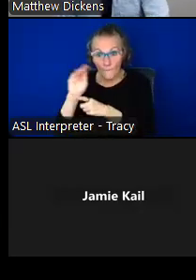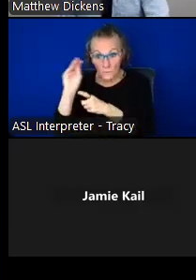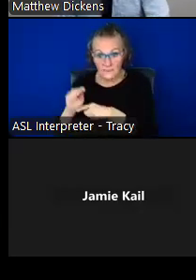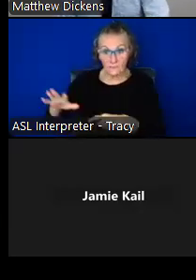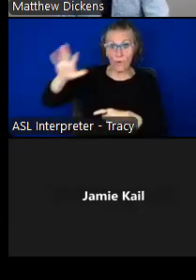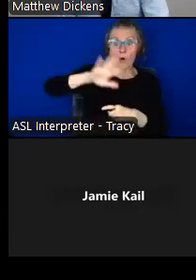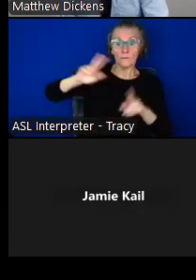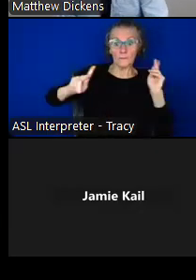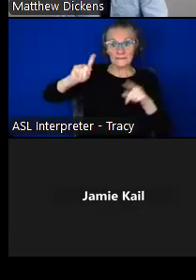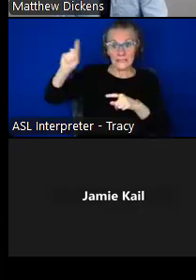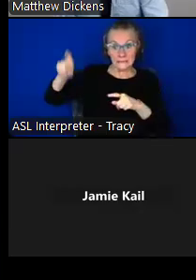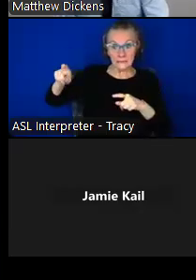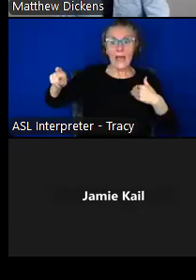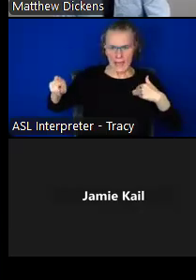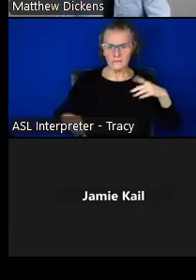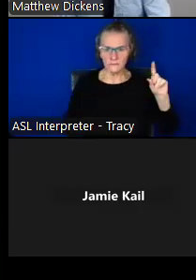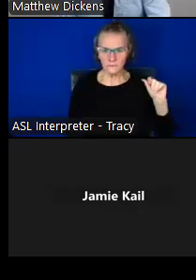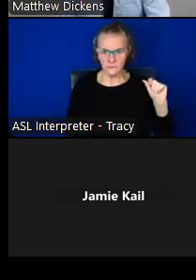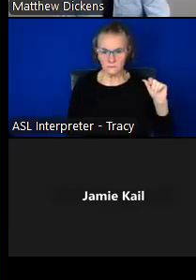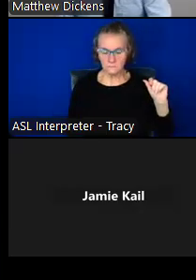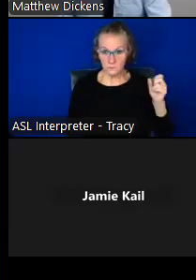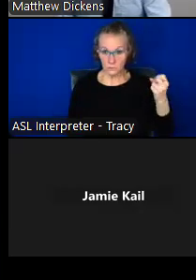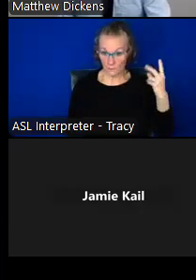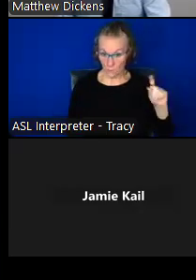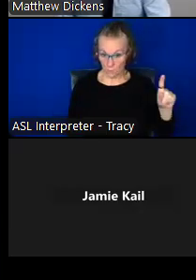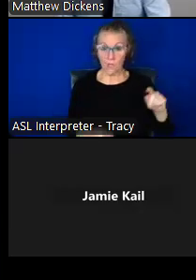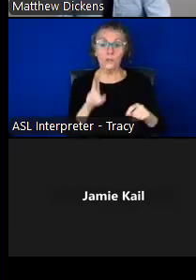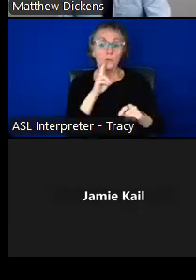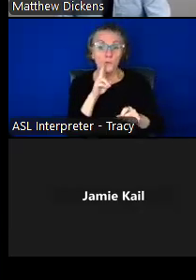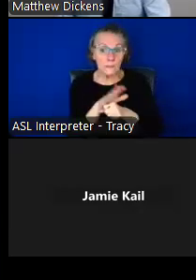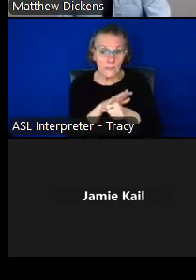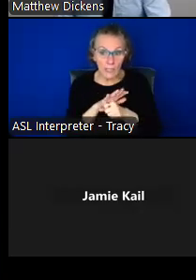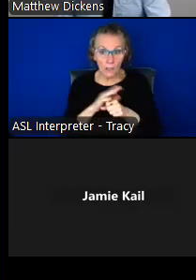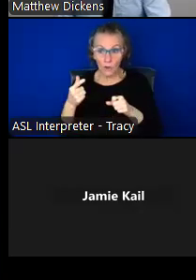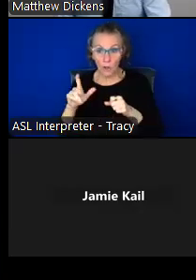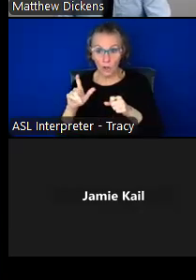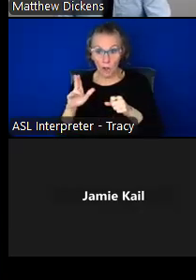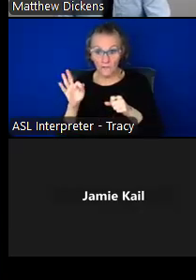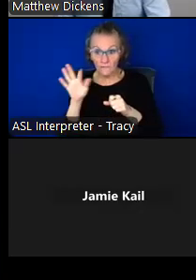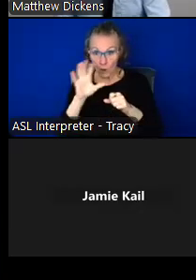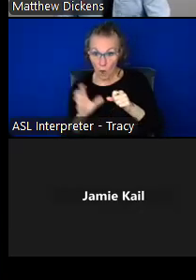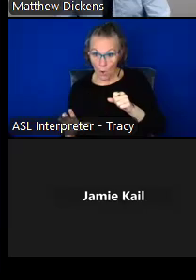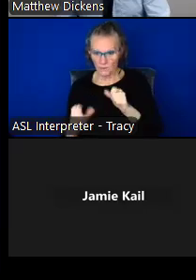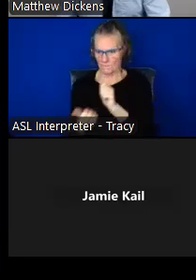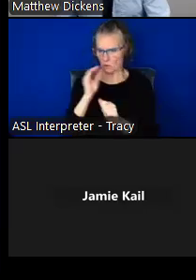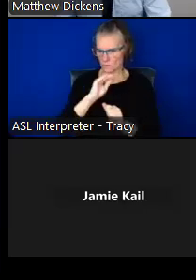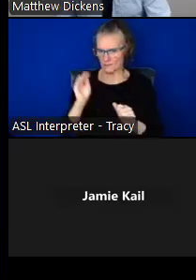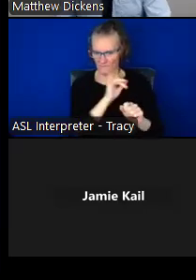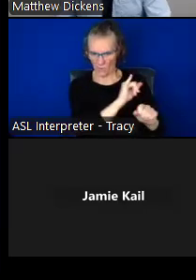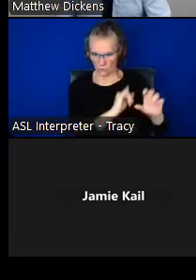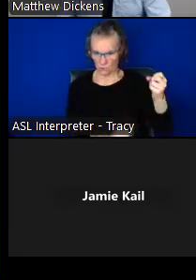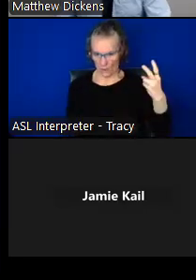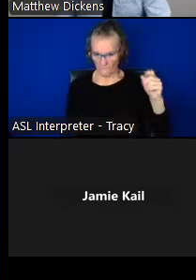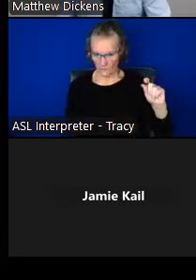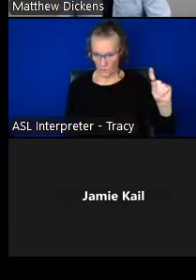Texans have a disability. The Houston metro area and the Gulf Coast account for the majority of these individuals.